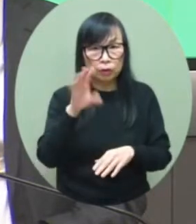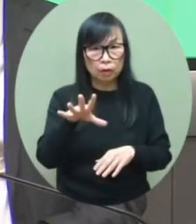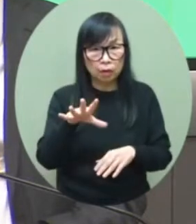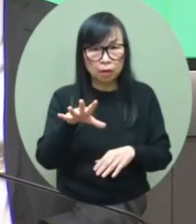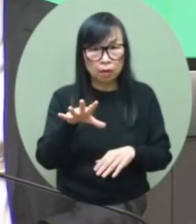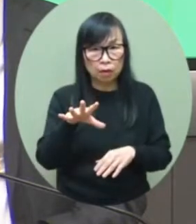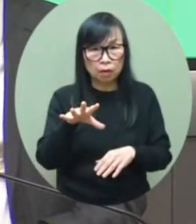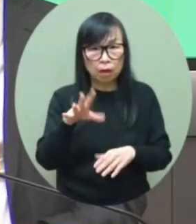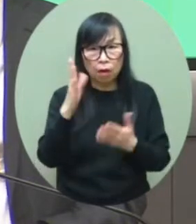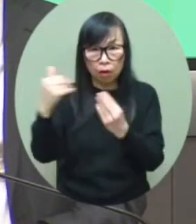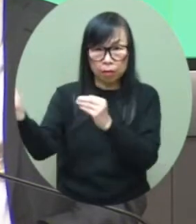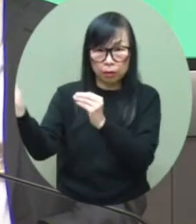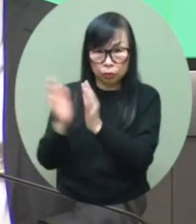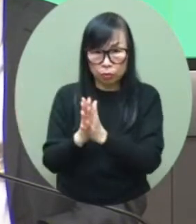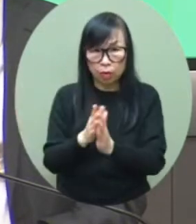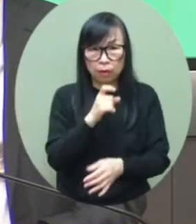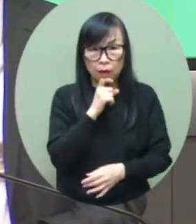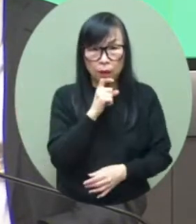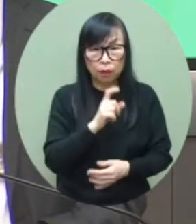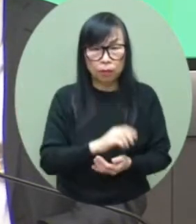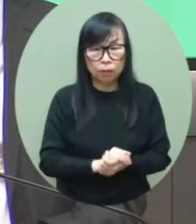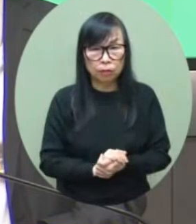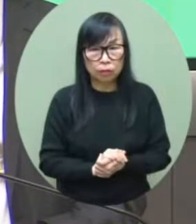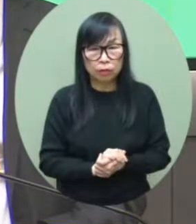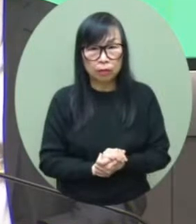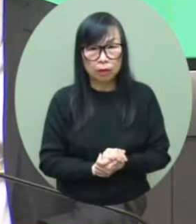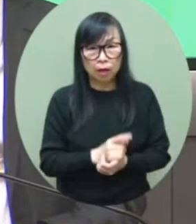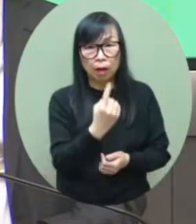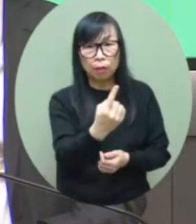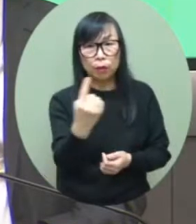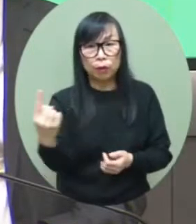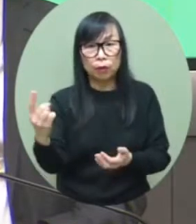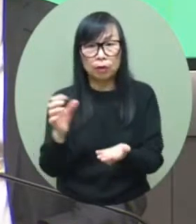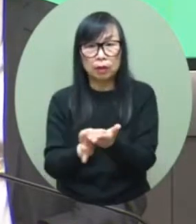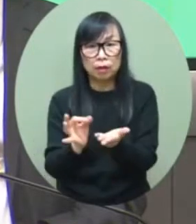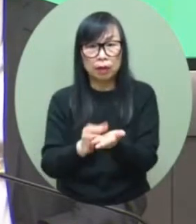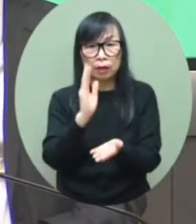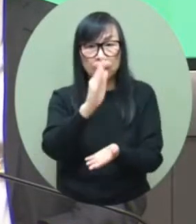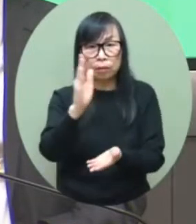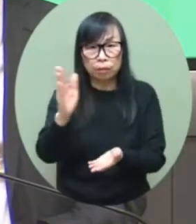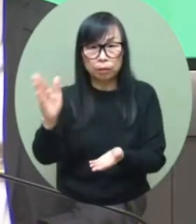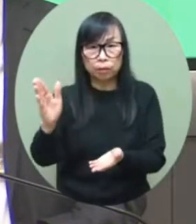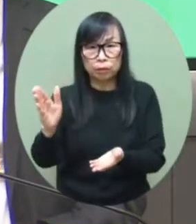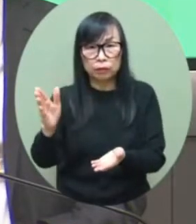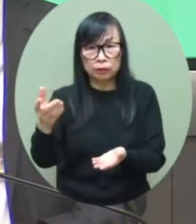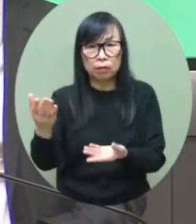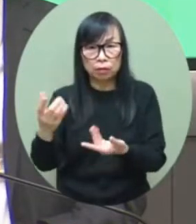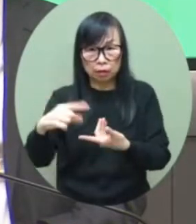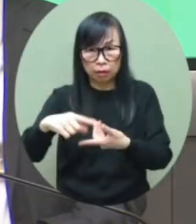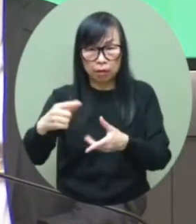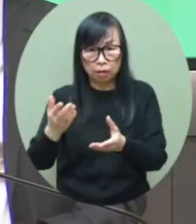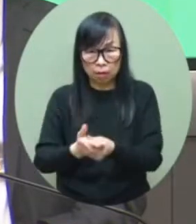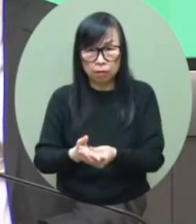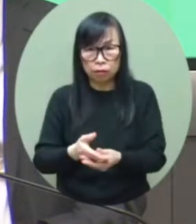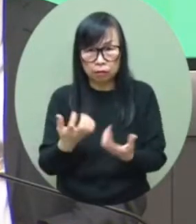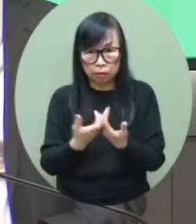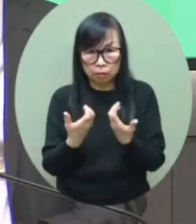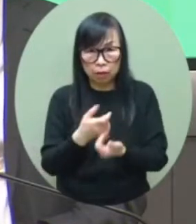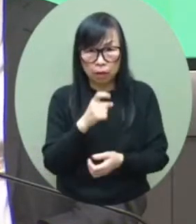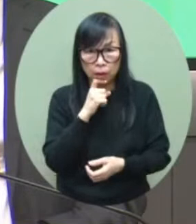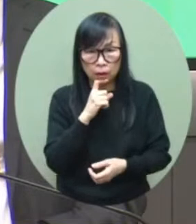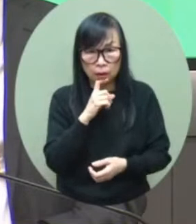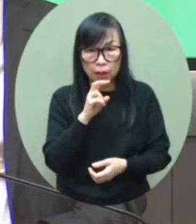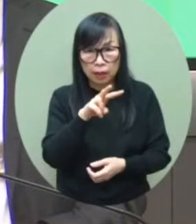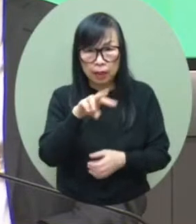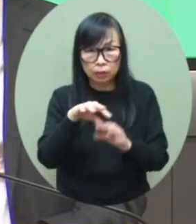direction of putting risk under control. So we do have imported cases, as we mentioned earlier. In every country, they